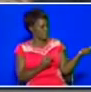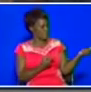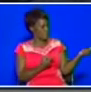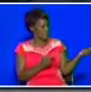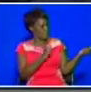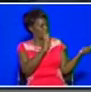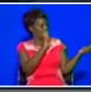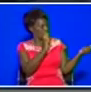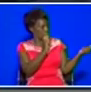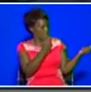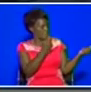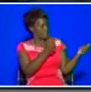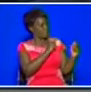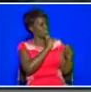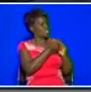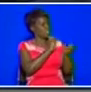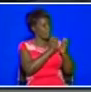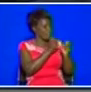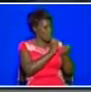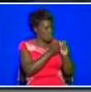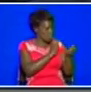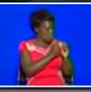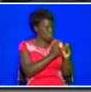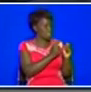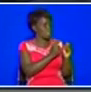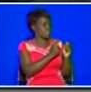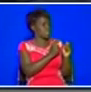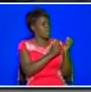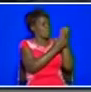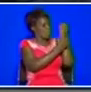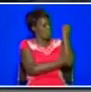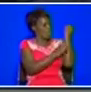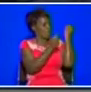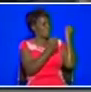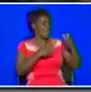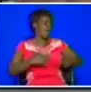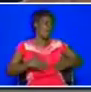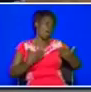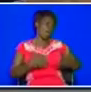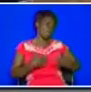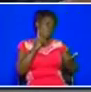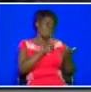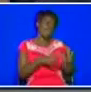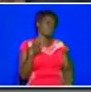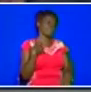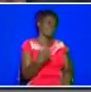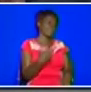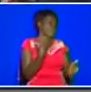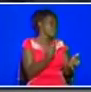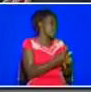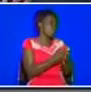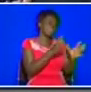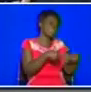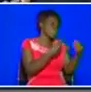that Kenyans had been interviewed and poor Kenyans were happier than wealthier ones. Mm-hmm. Money doesn't buy